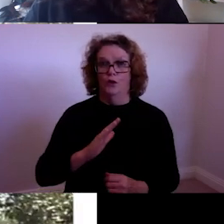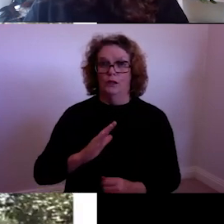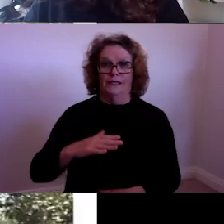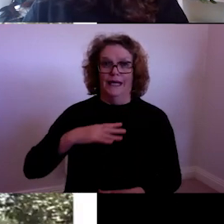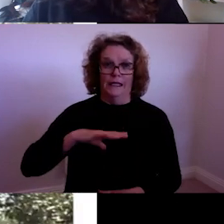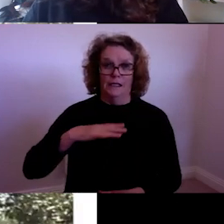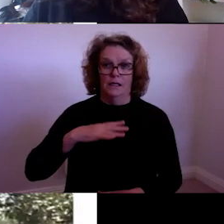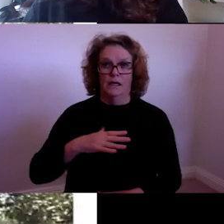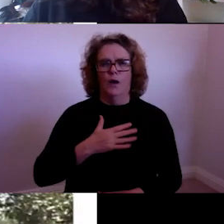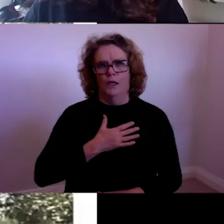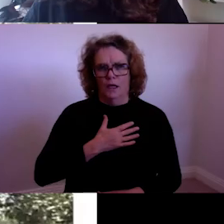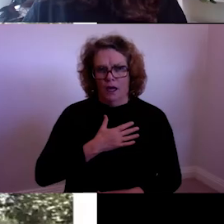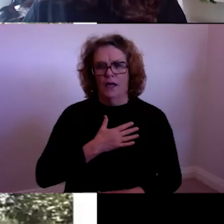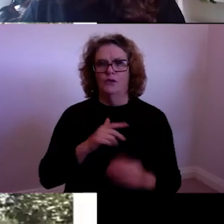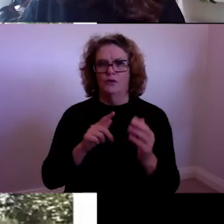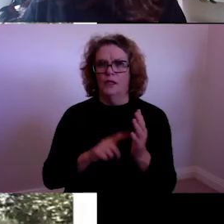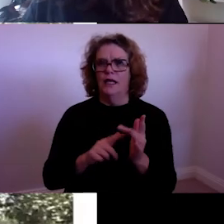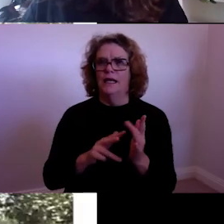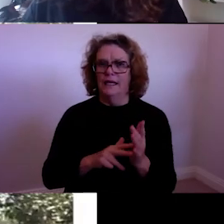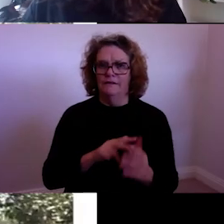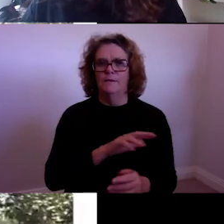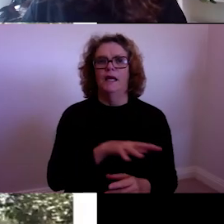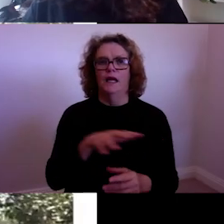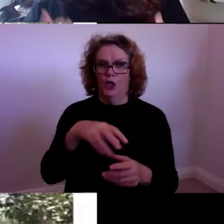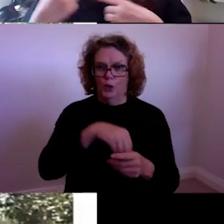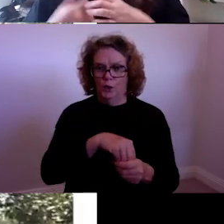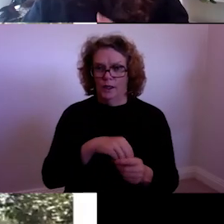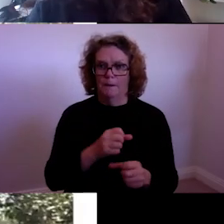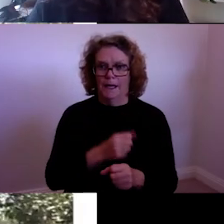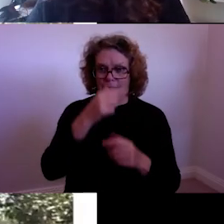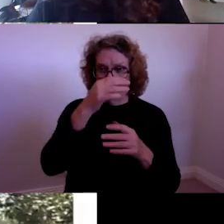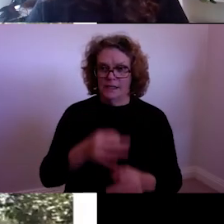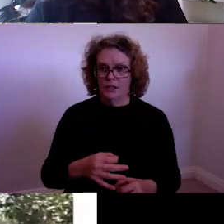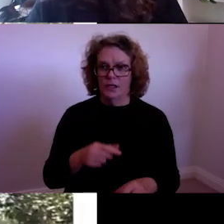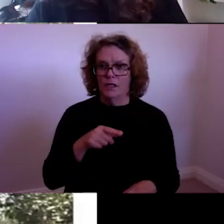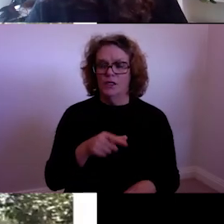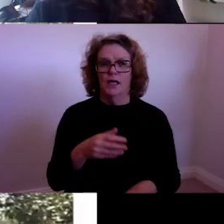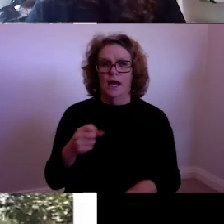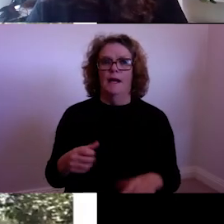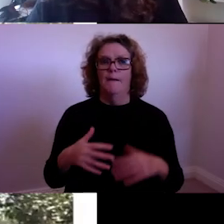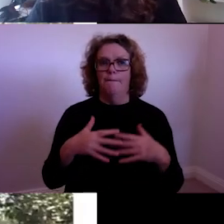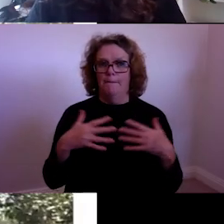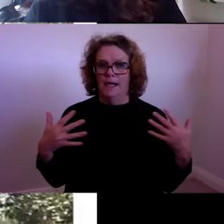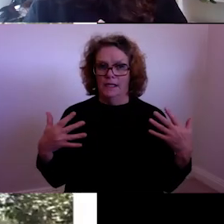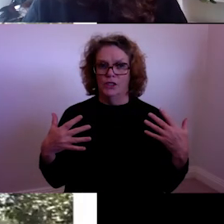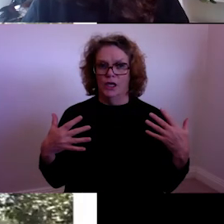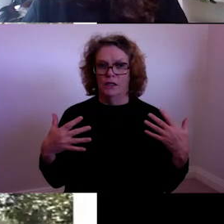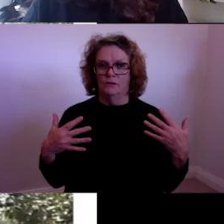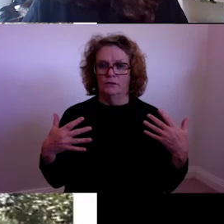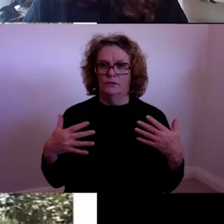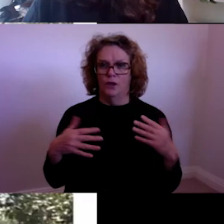to be included in making her healthcare decisions. She had a major spinal operation a couple of years ago,